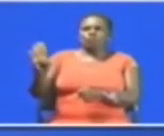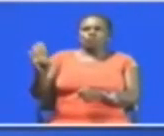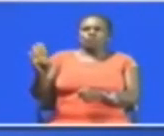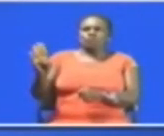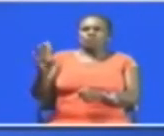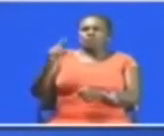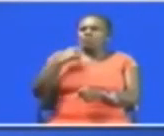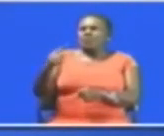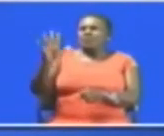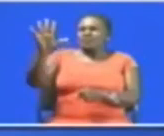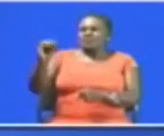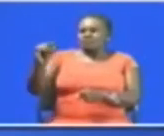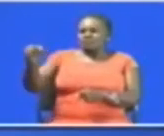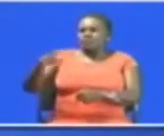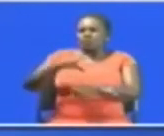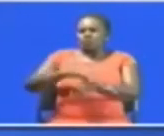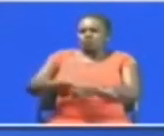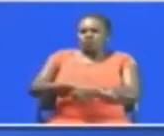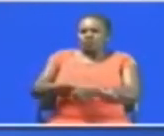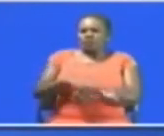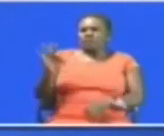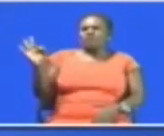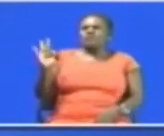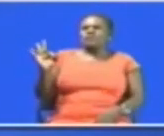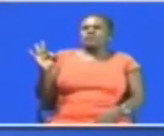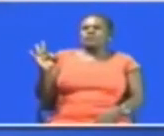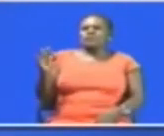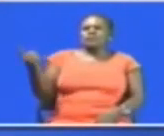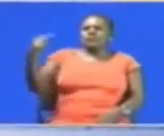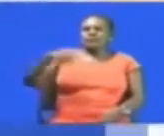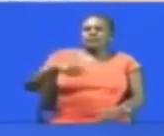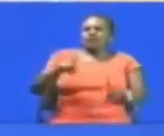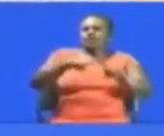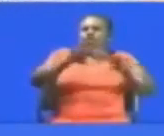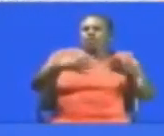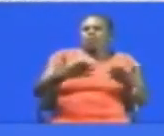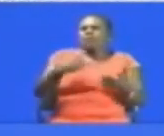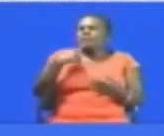150 million, to purchase the agro fertilizer, which is now coming to